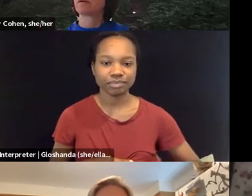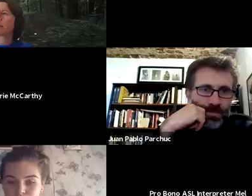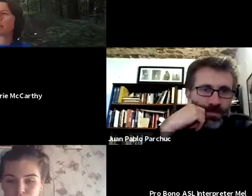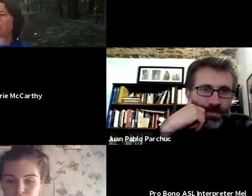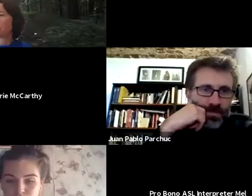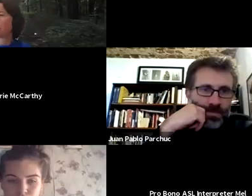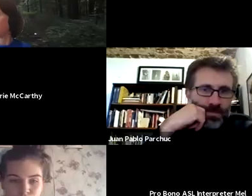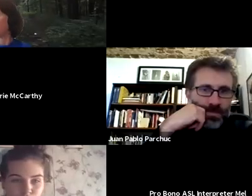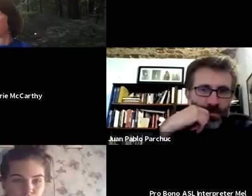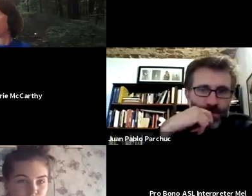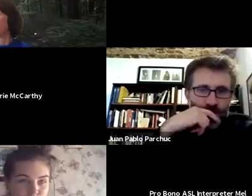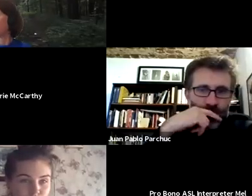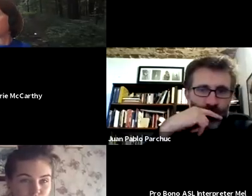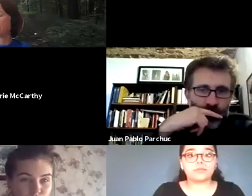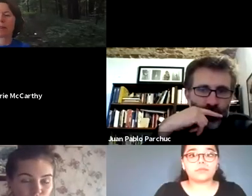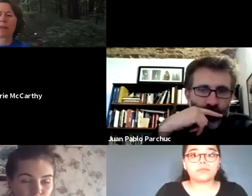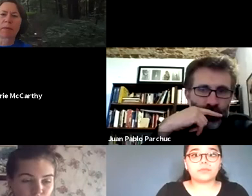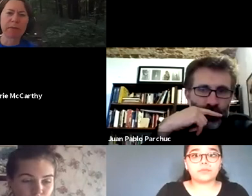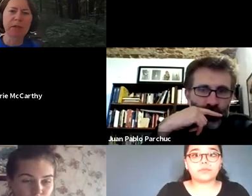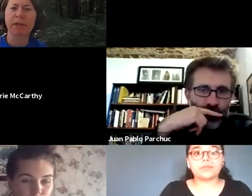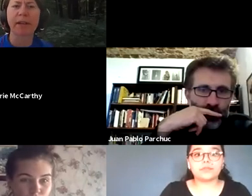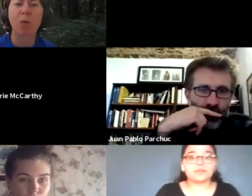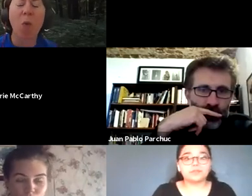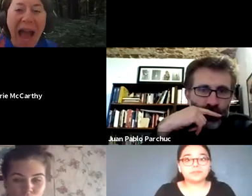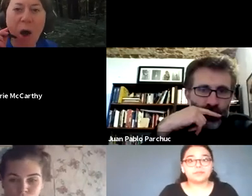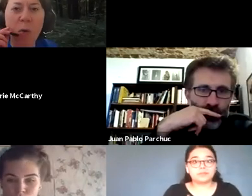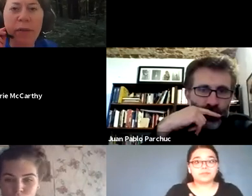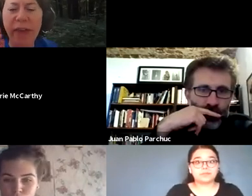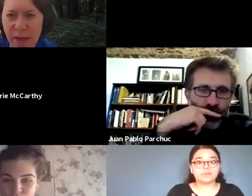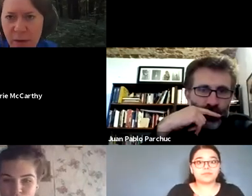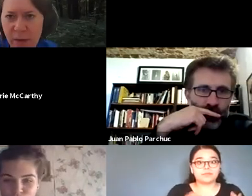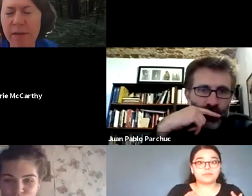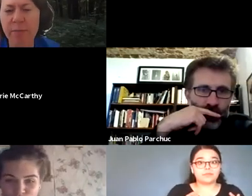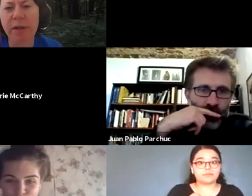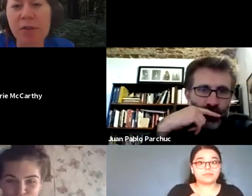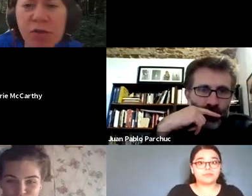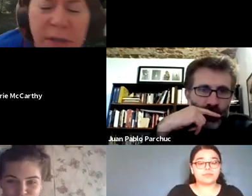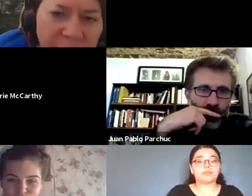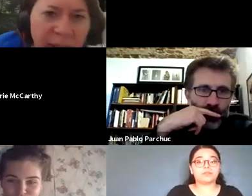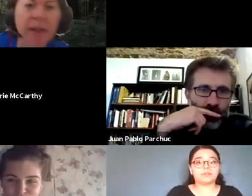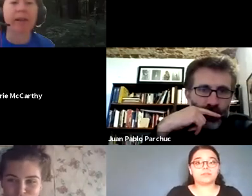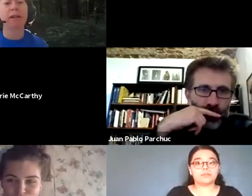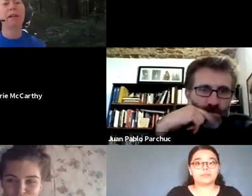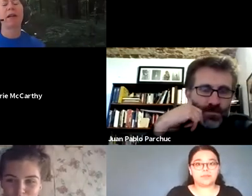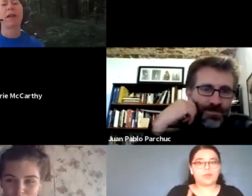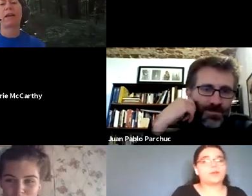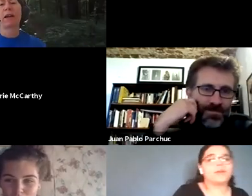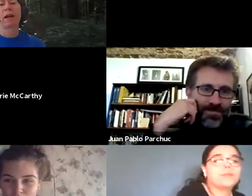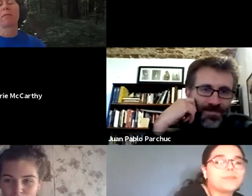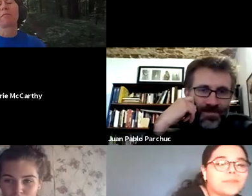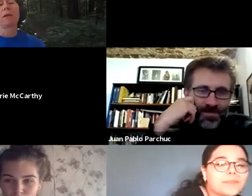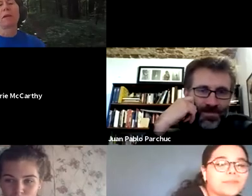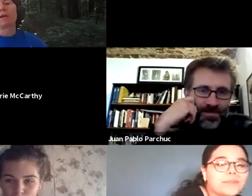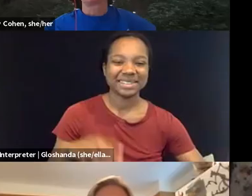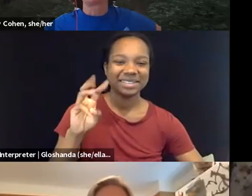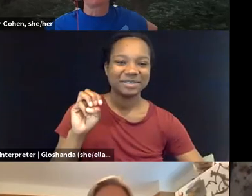I don't see anybody typing anything, but I'm just going to say, wow, thank you. This has been extremely enlightening, and I